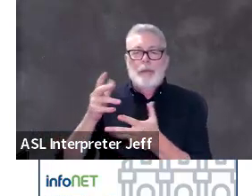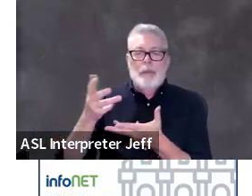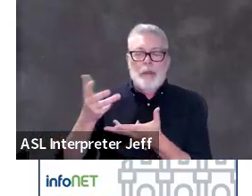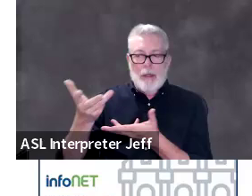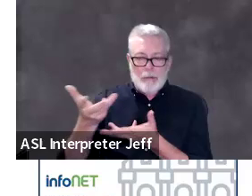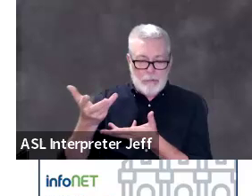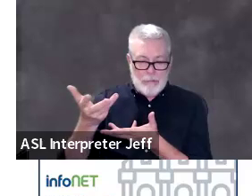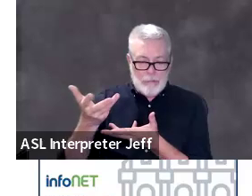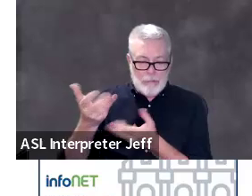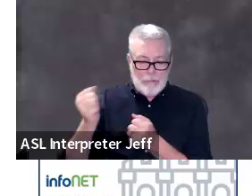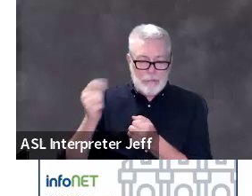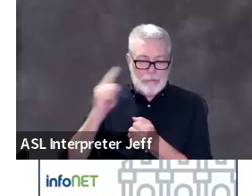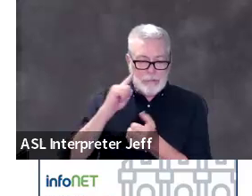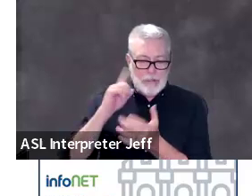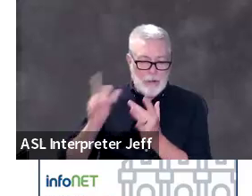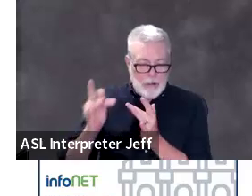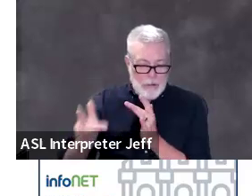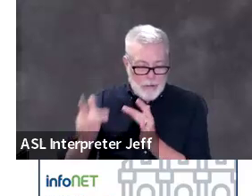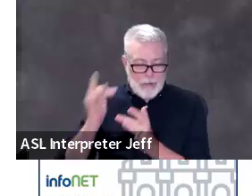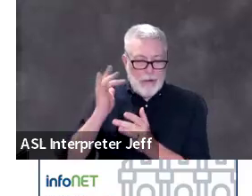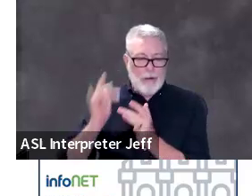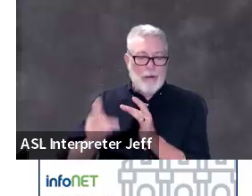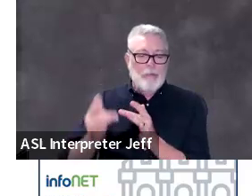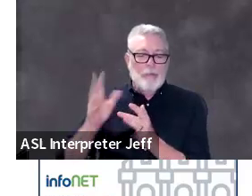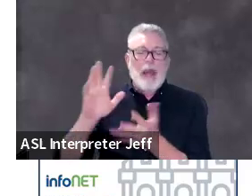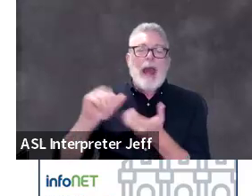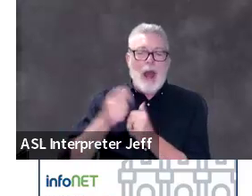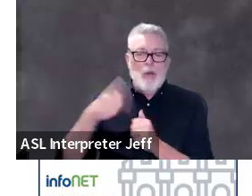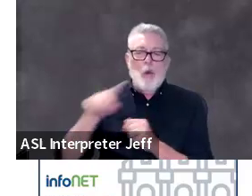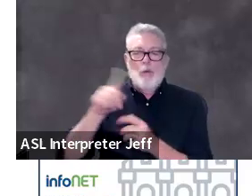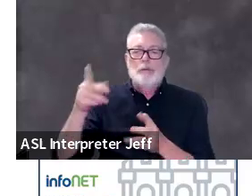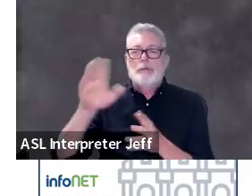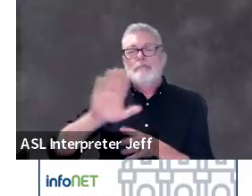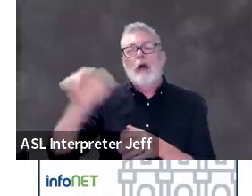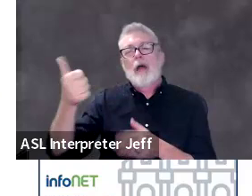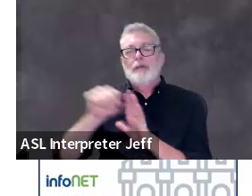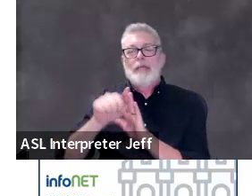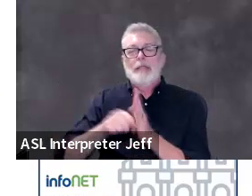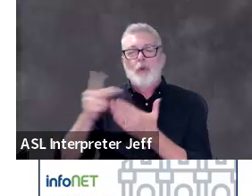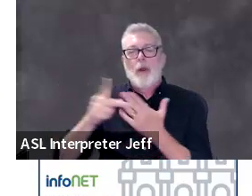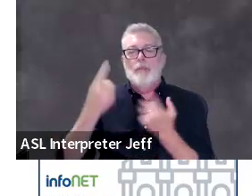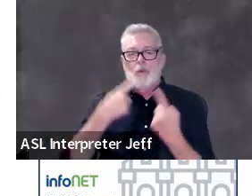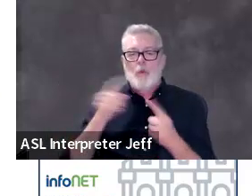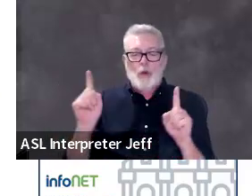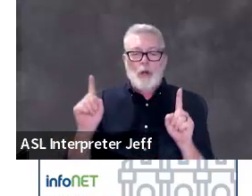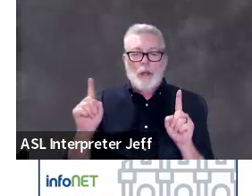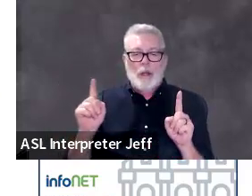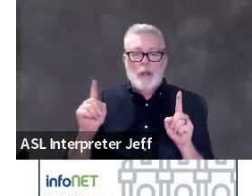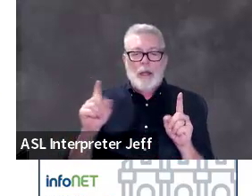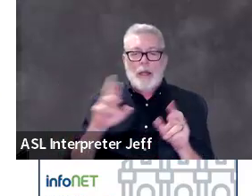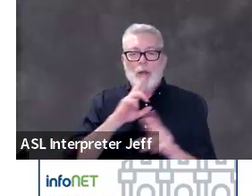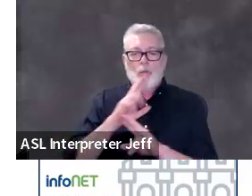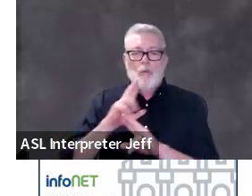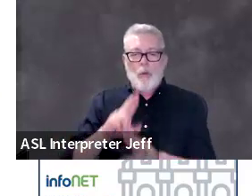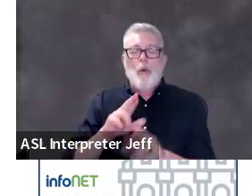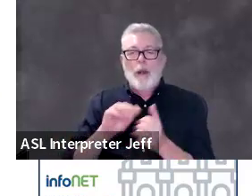worry, look at how those work and back with a report on how we do that in